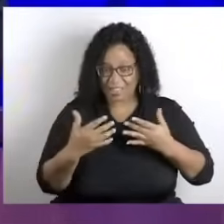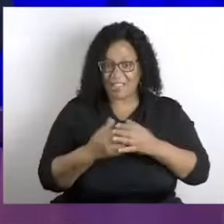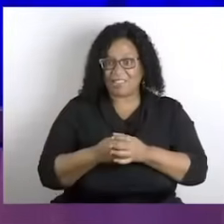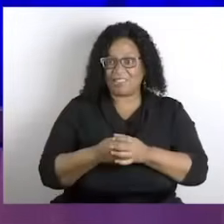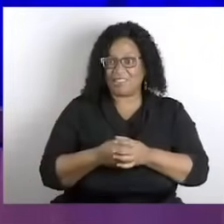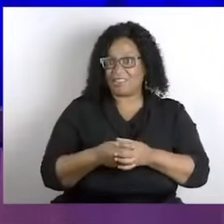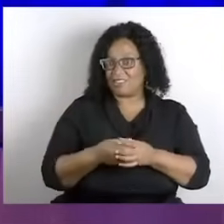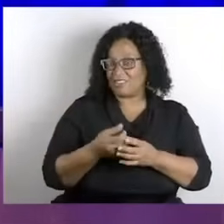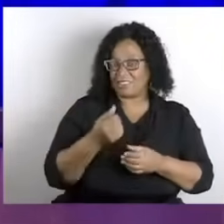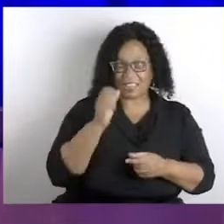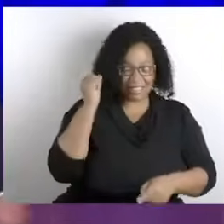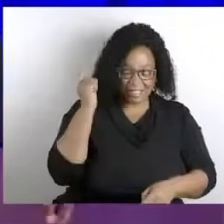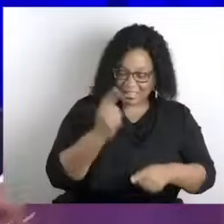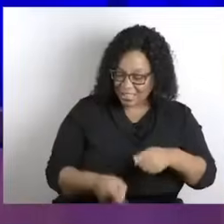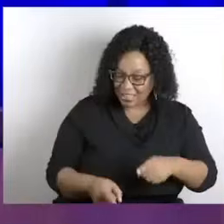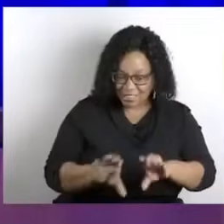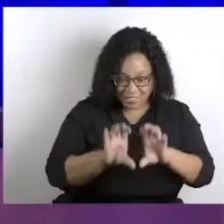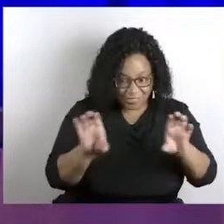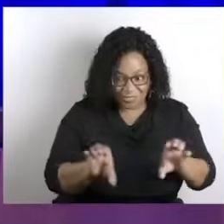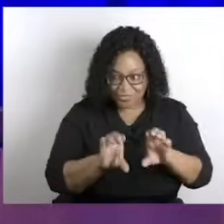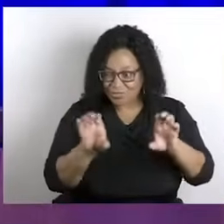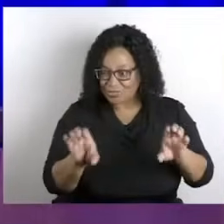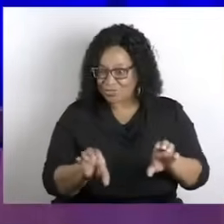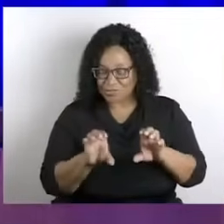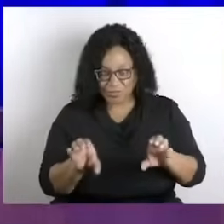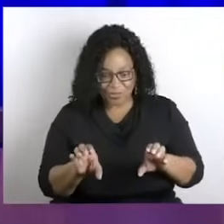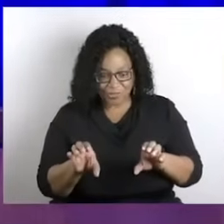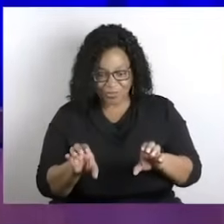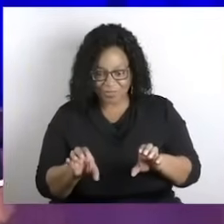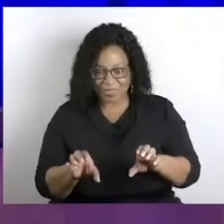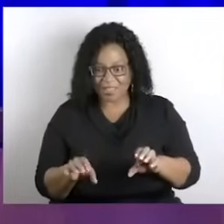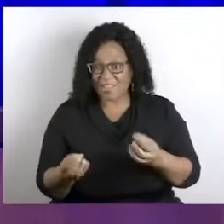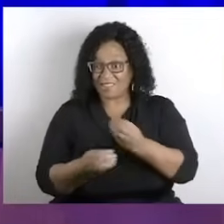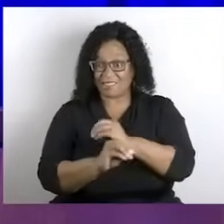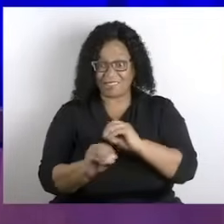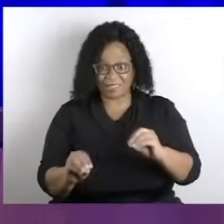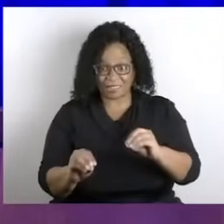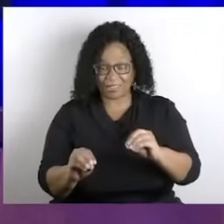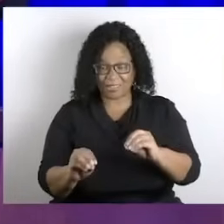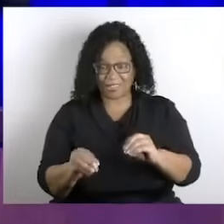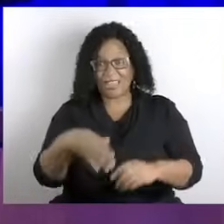dejection because they cannot do what they want to do. And God opens up